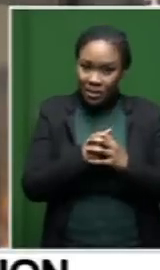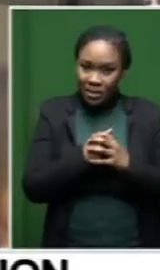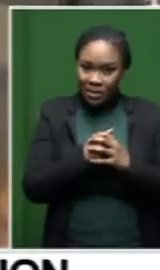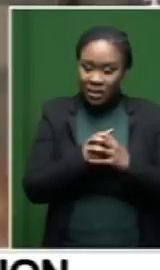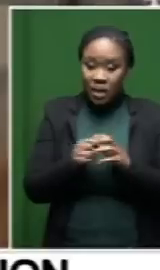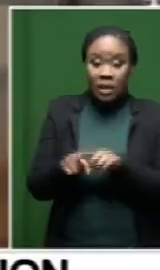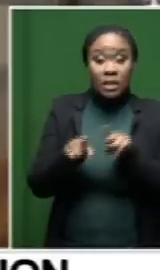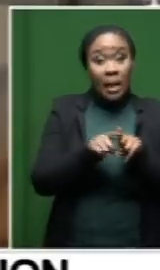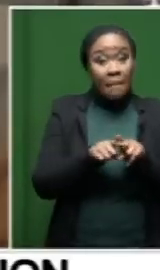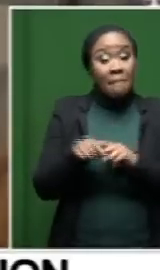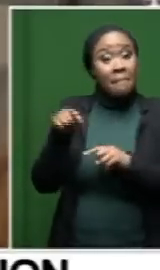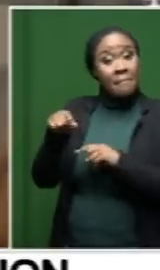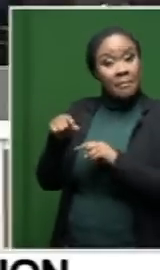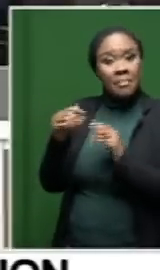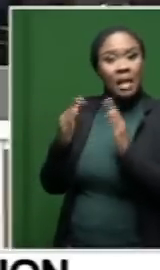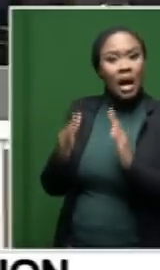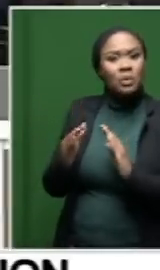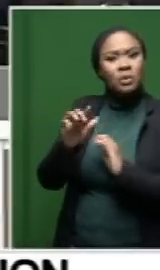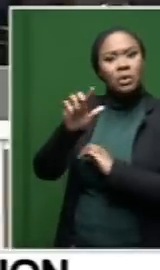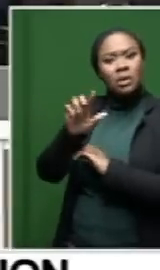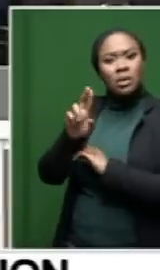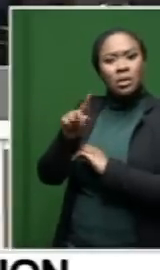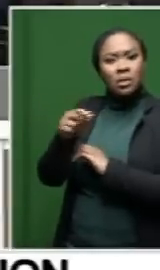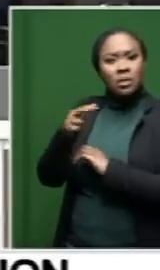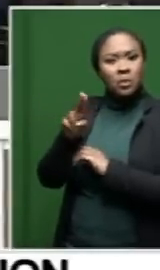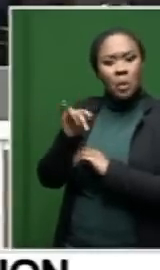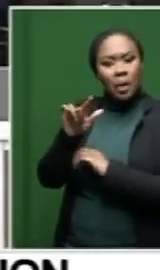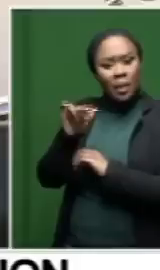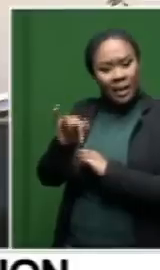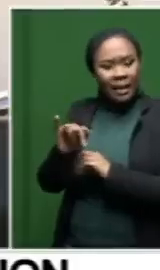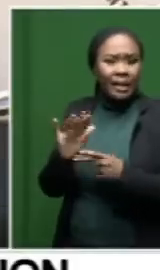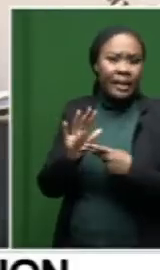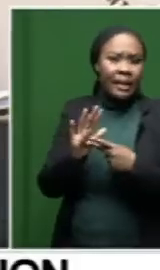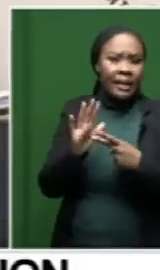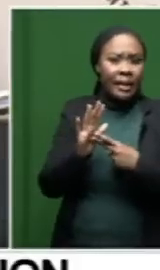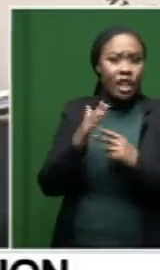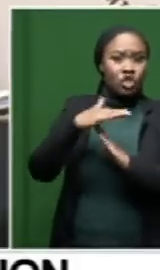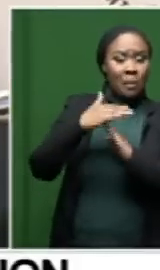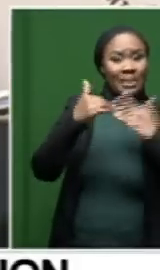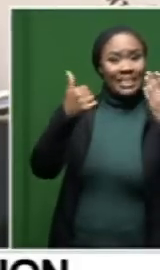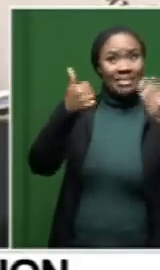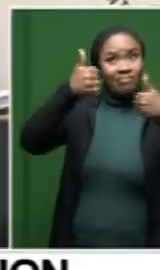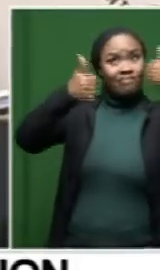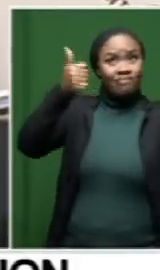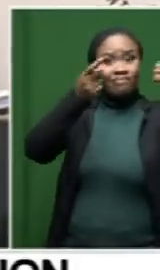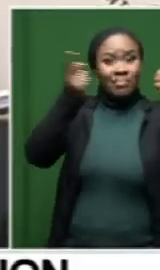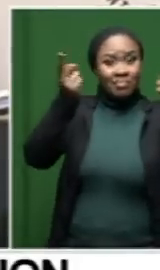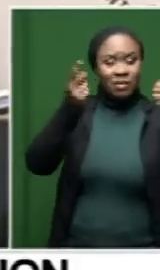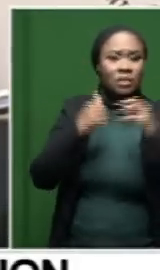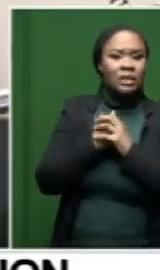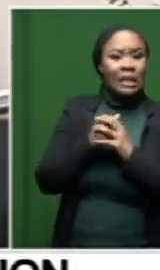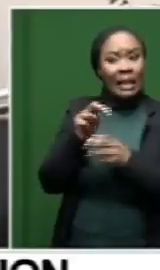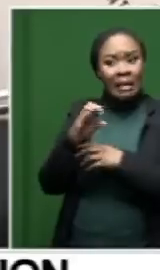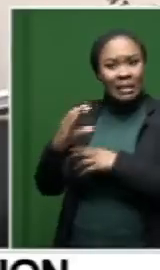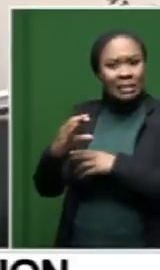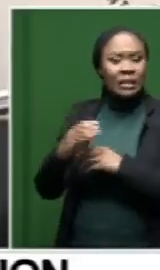happening at Luthuli House, what was happening in the top six, what was happening in the NEC. Why did the ANC, a party that came into